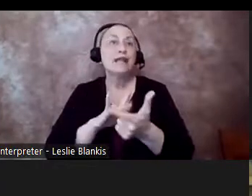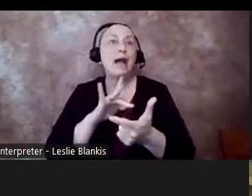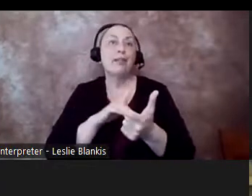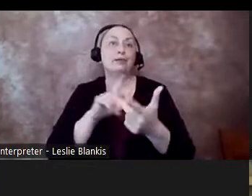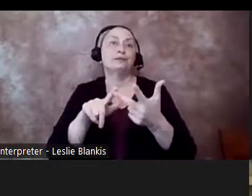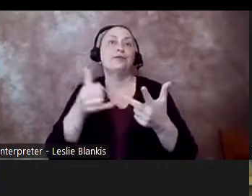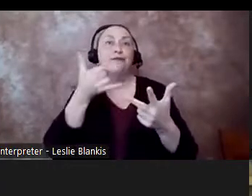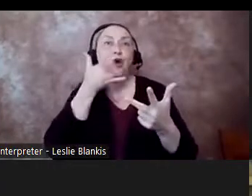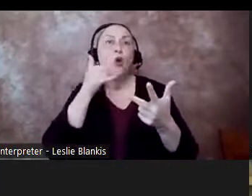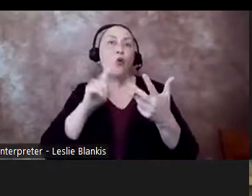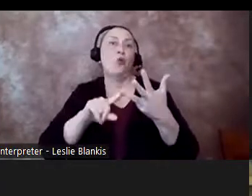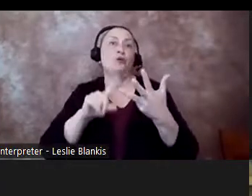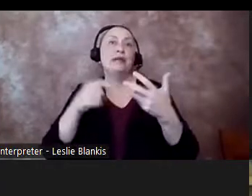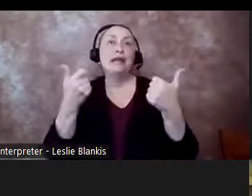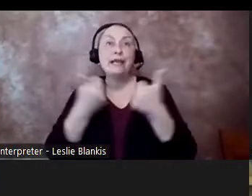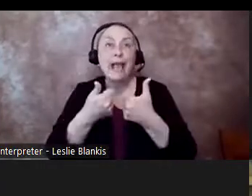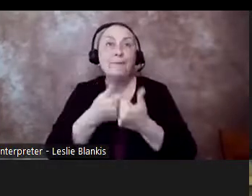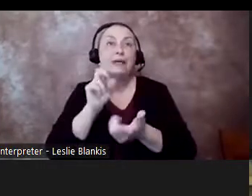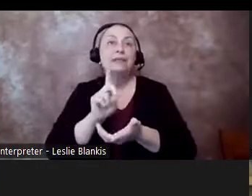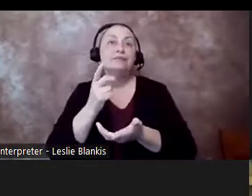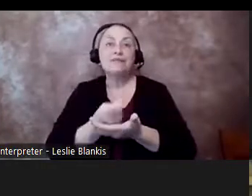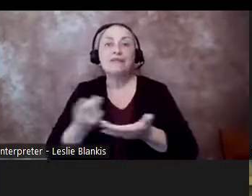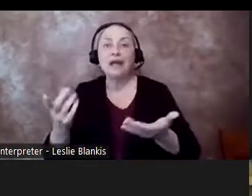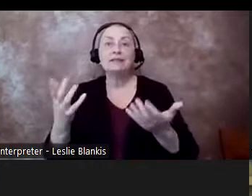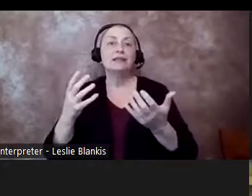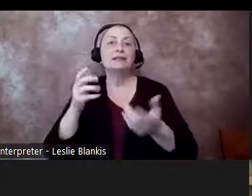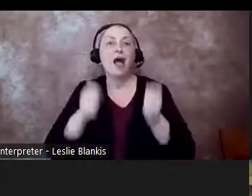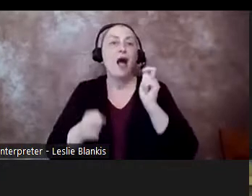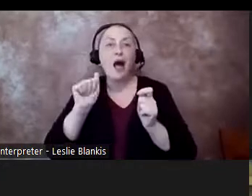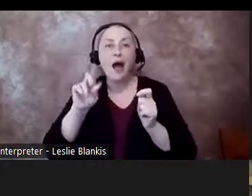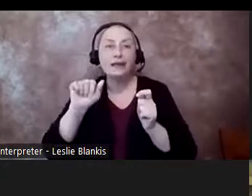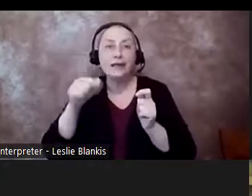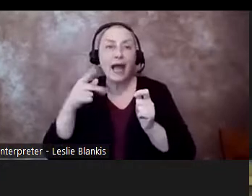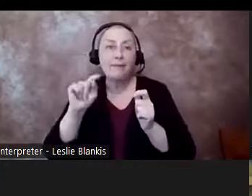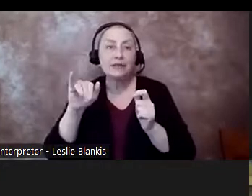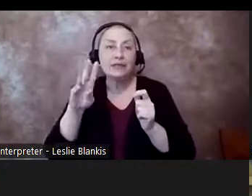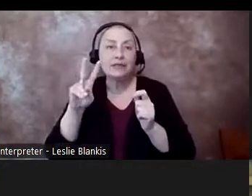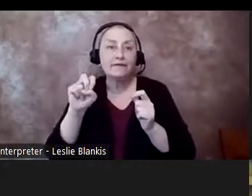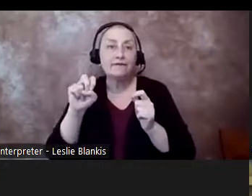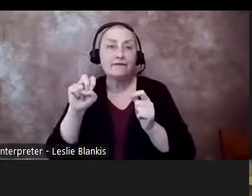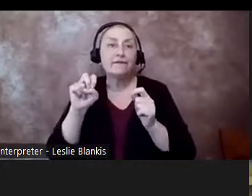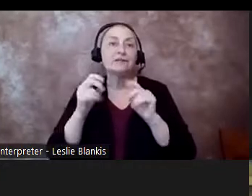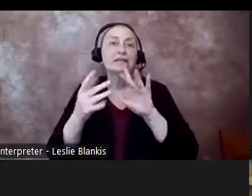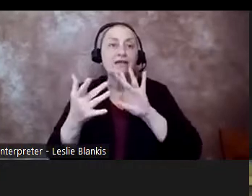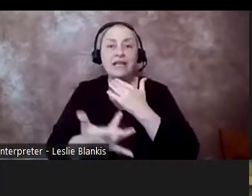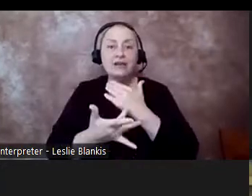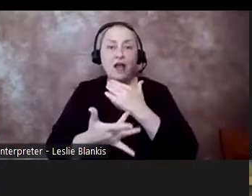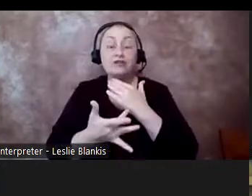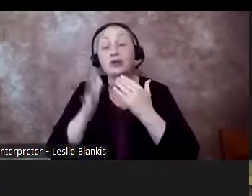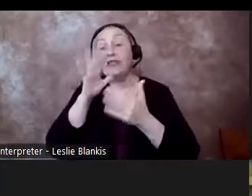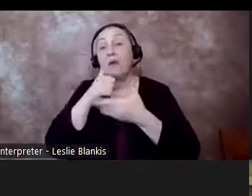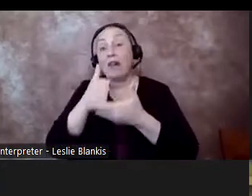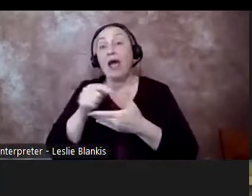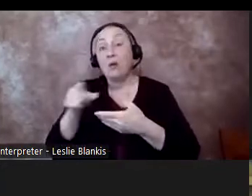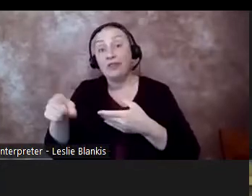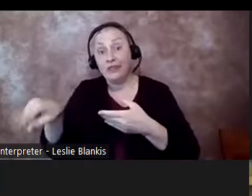games, gaming devices, adaptive technology to help people with that. And that will help when they want to go sign up for peak